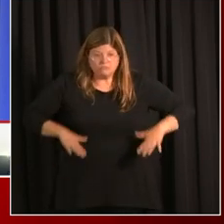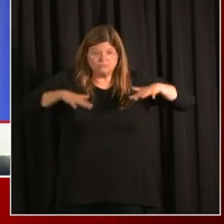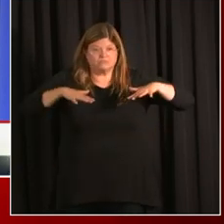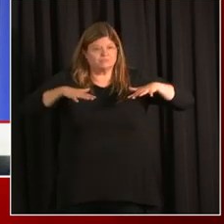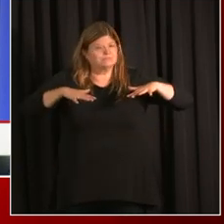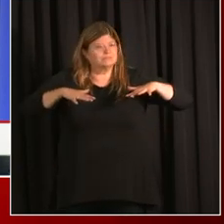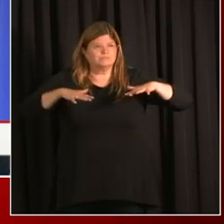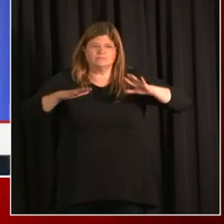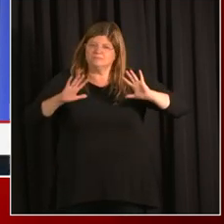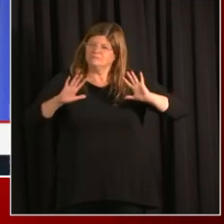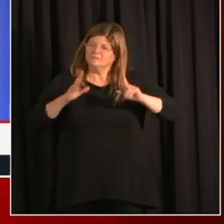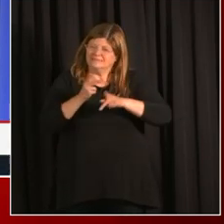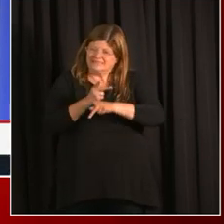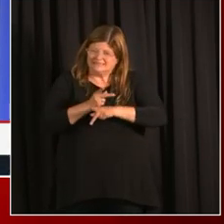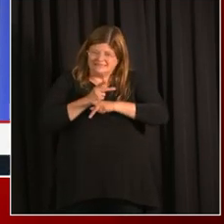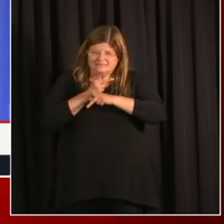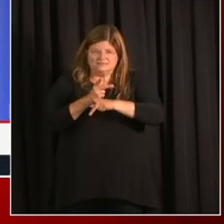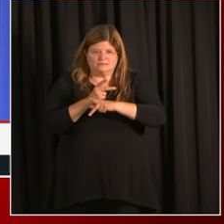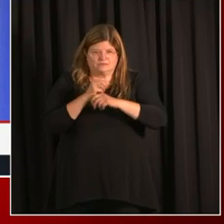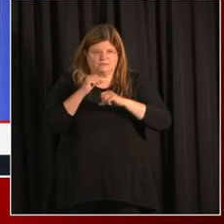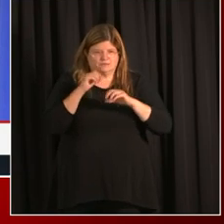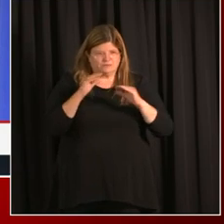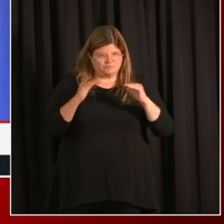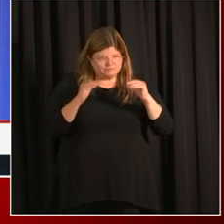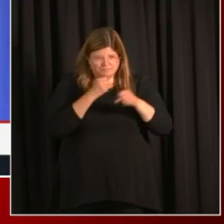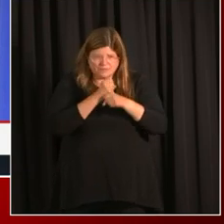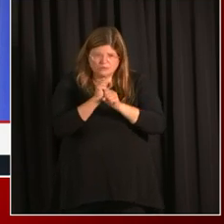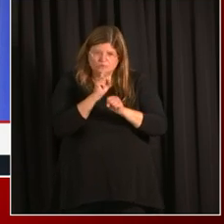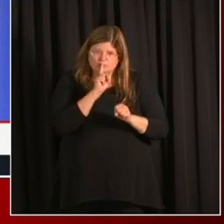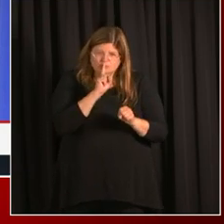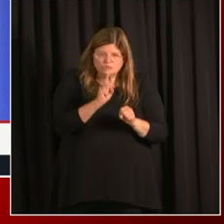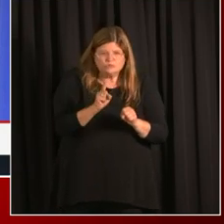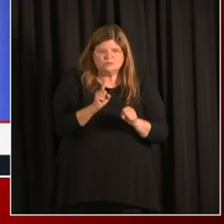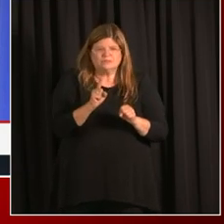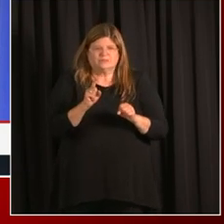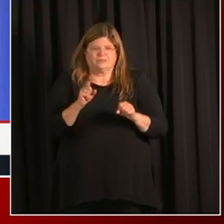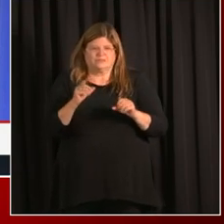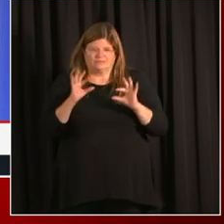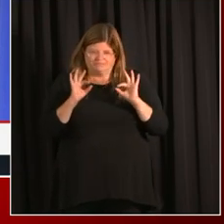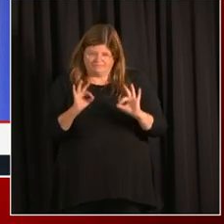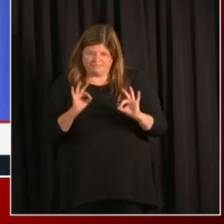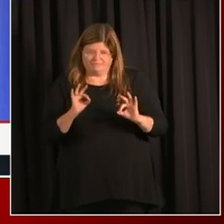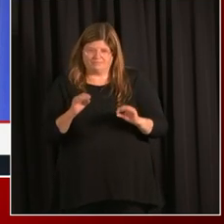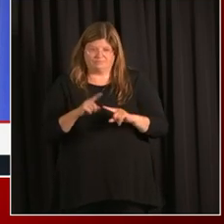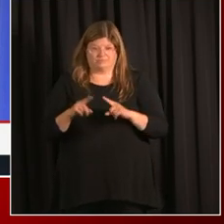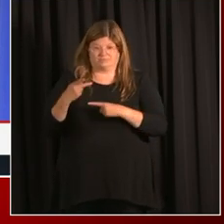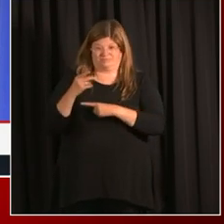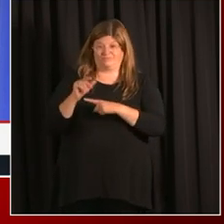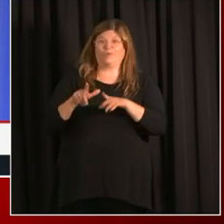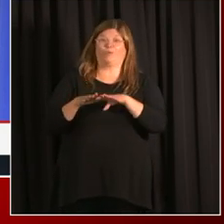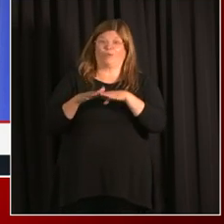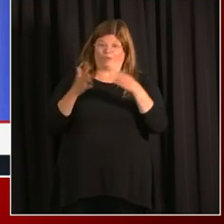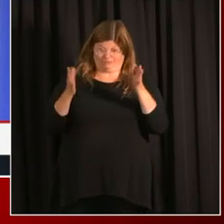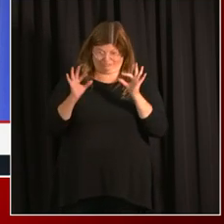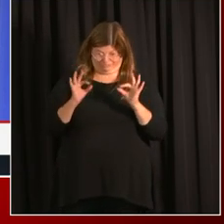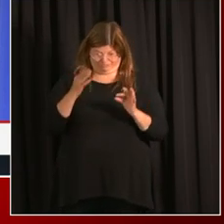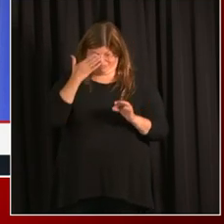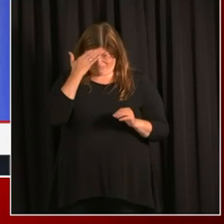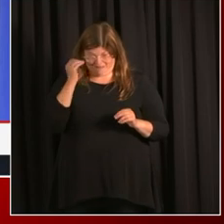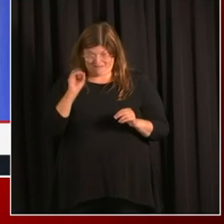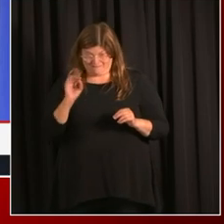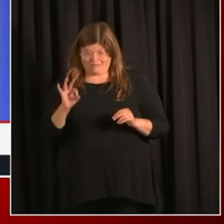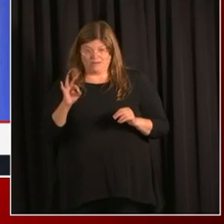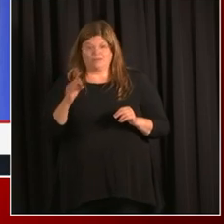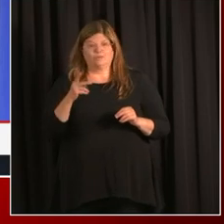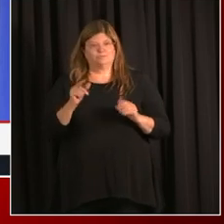tended to, all structural repairs are made. And so there was the appearance that pools were open because